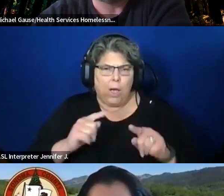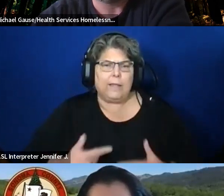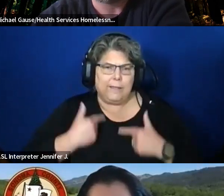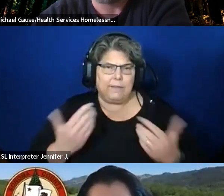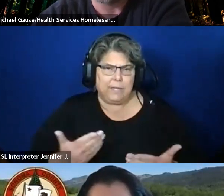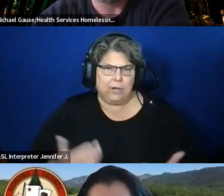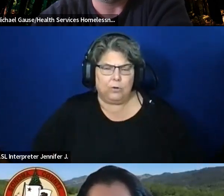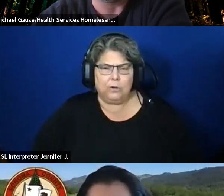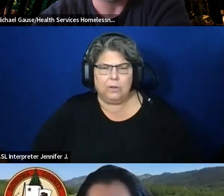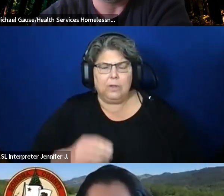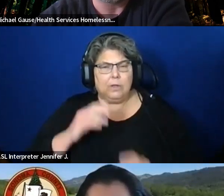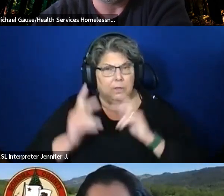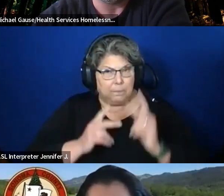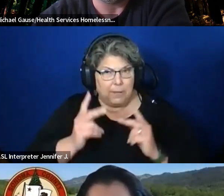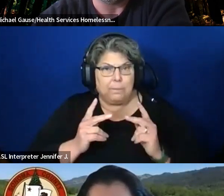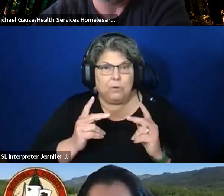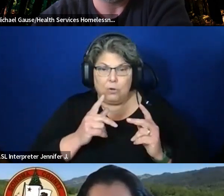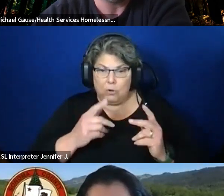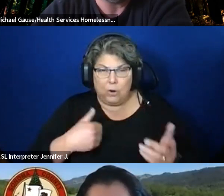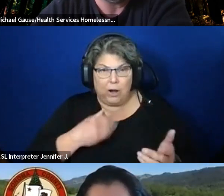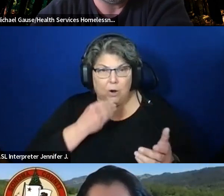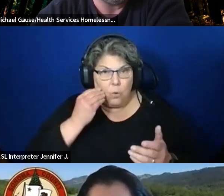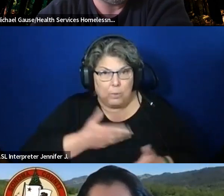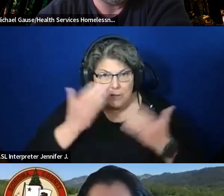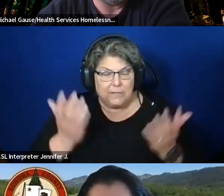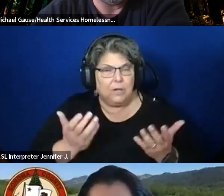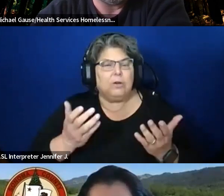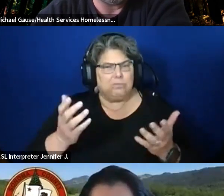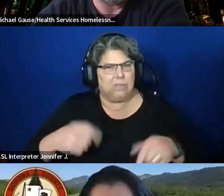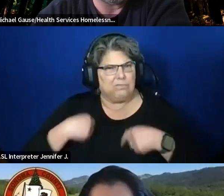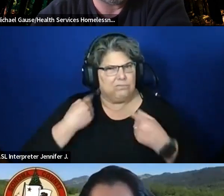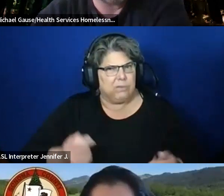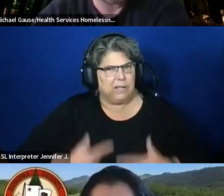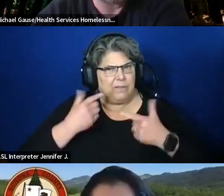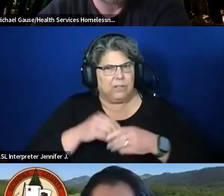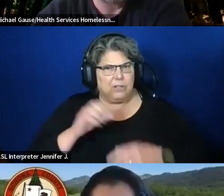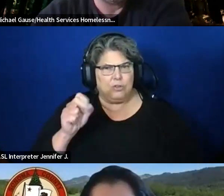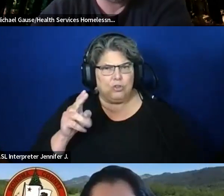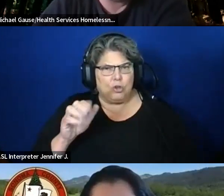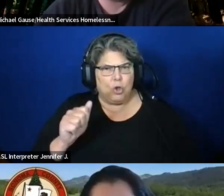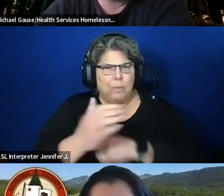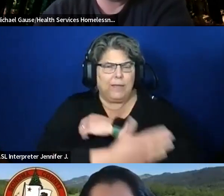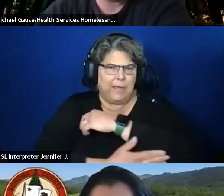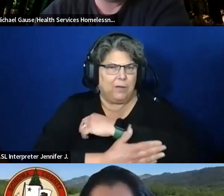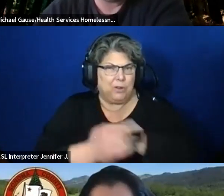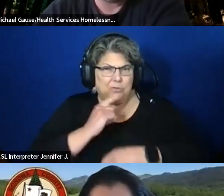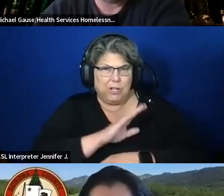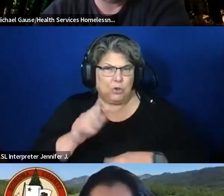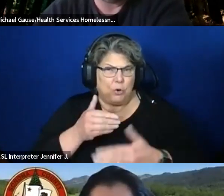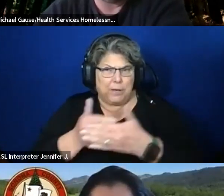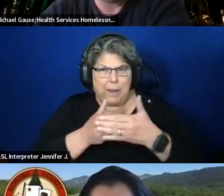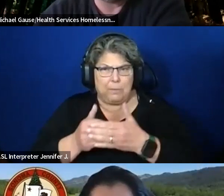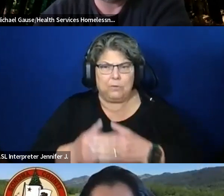experiencing homelessness here, by and large, from Sonoma County, and they're your neighbors. This is a similar thing that has been heard for